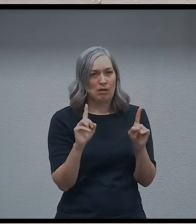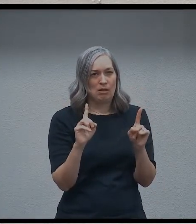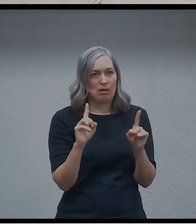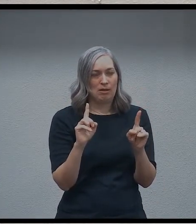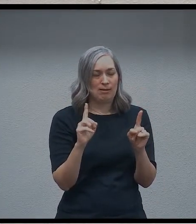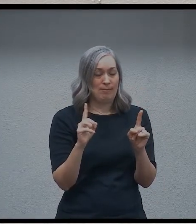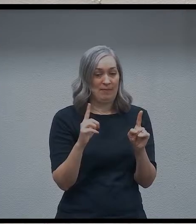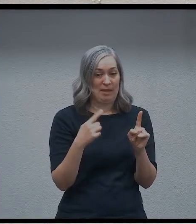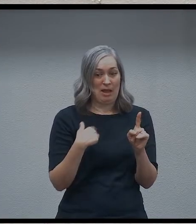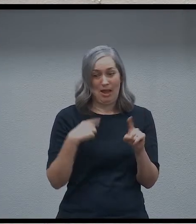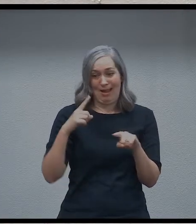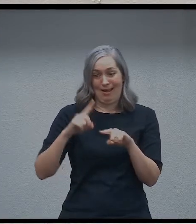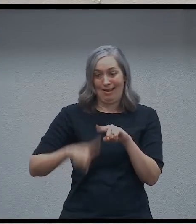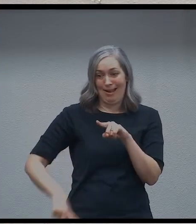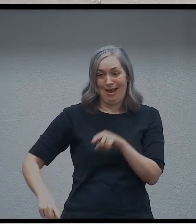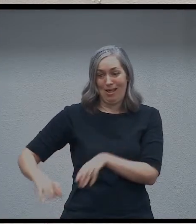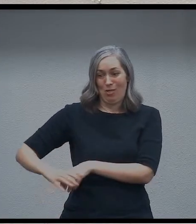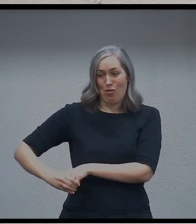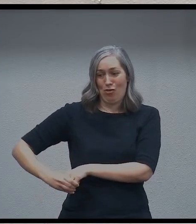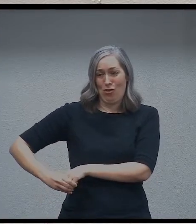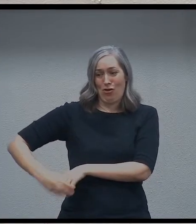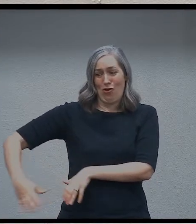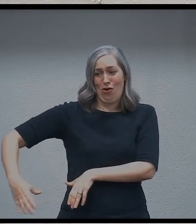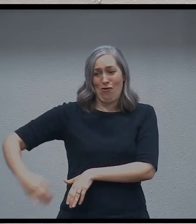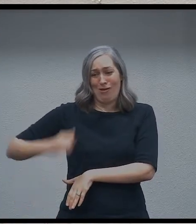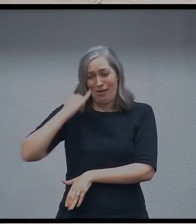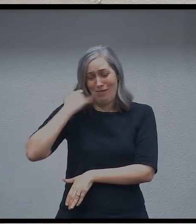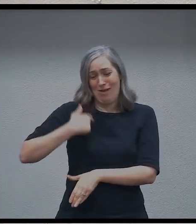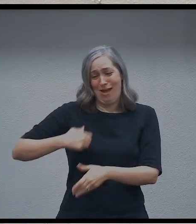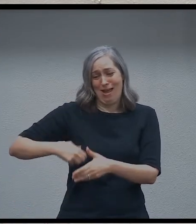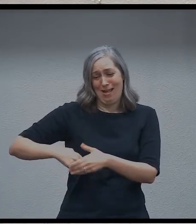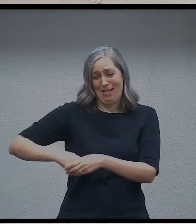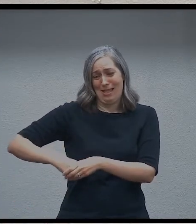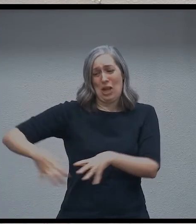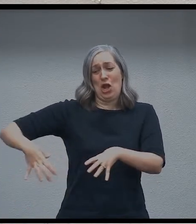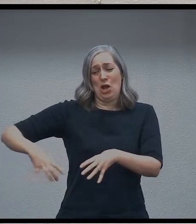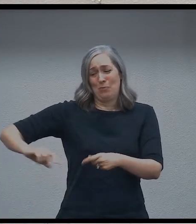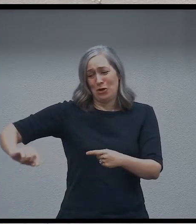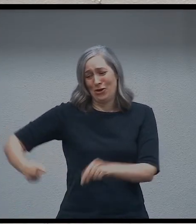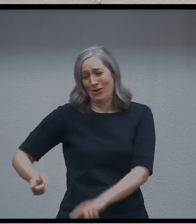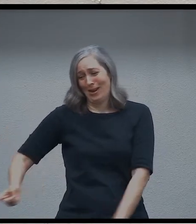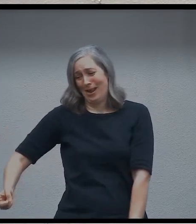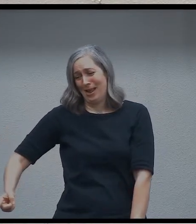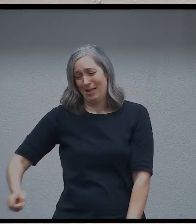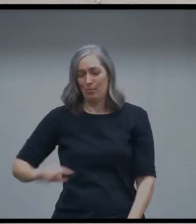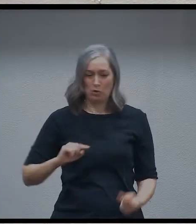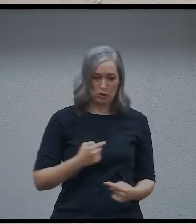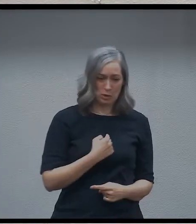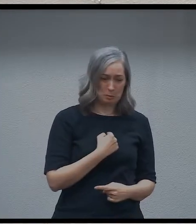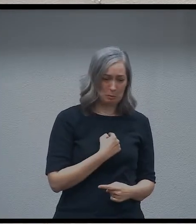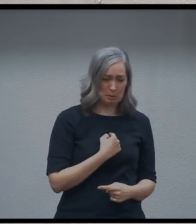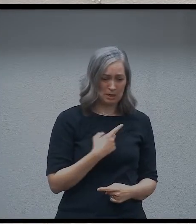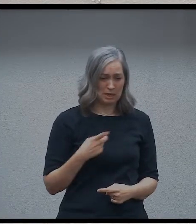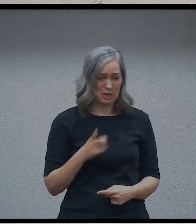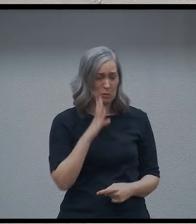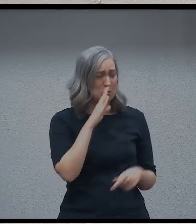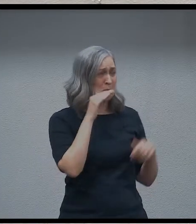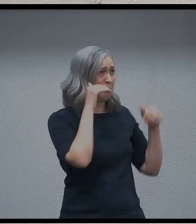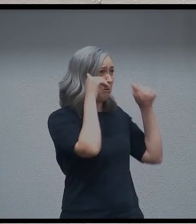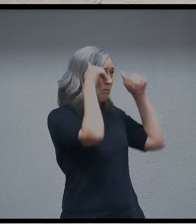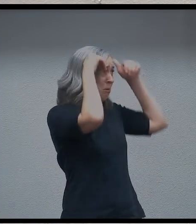I can't let go. If I let go, that's going to hurt this child, and it's going to hurt me too, because of probably like the puppy dog face he's going to put on.